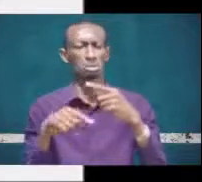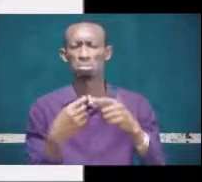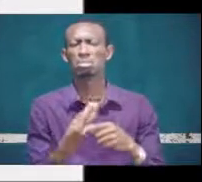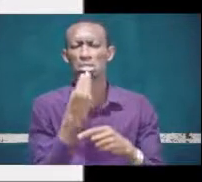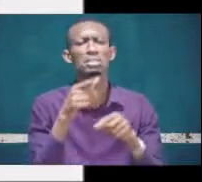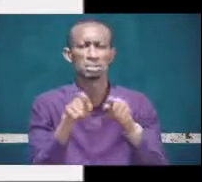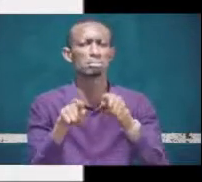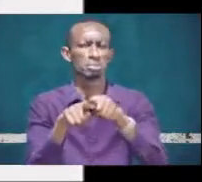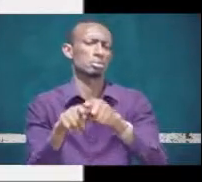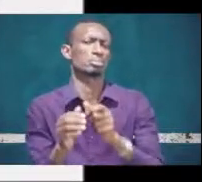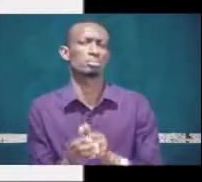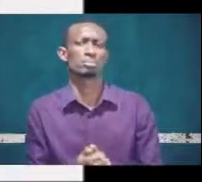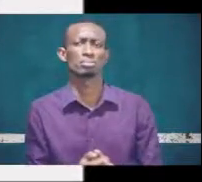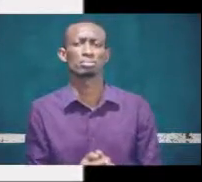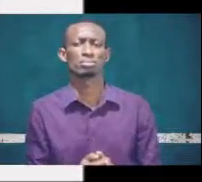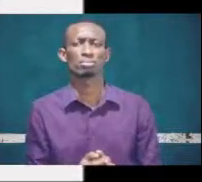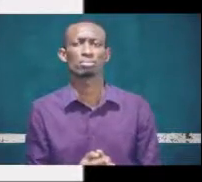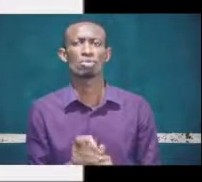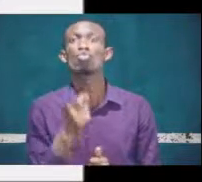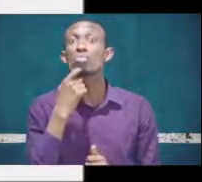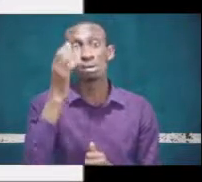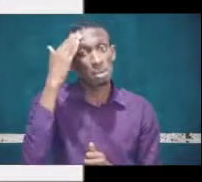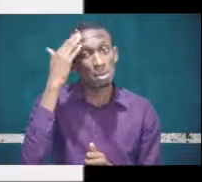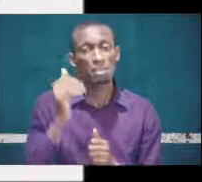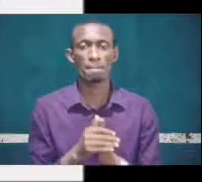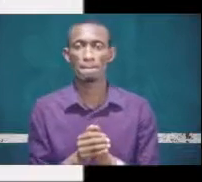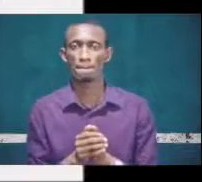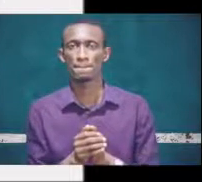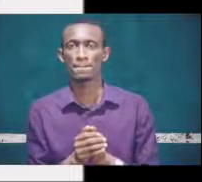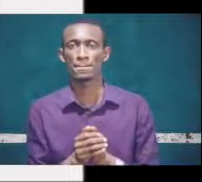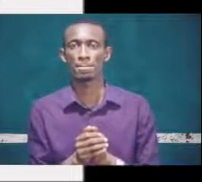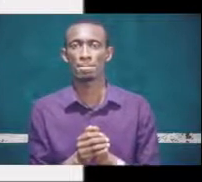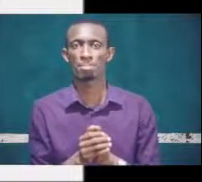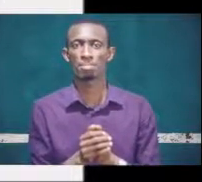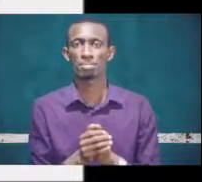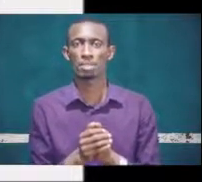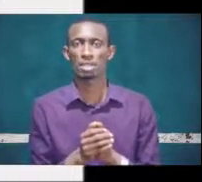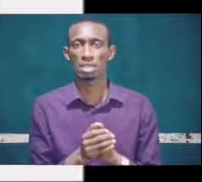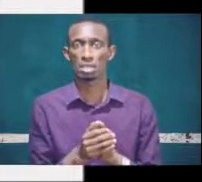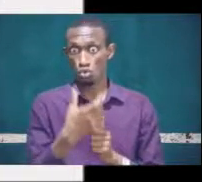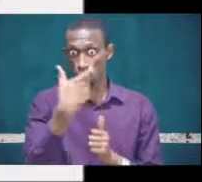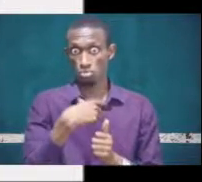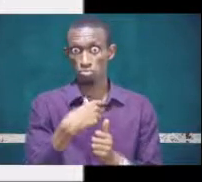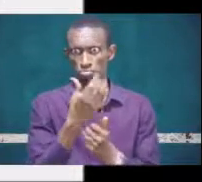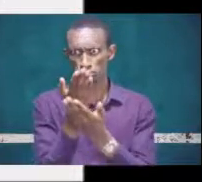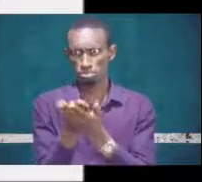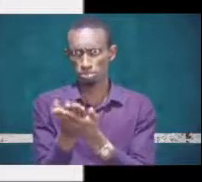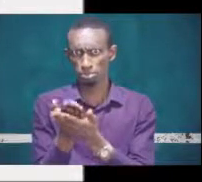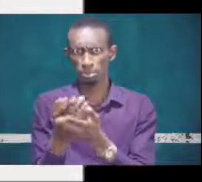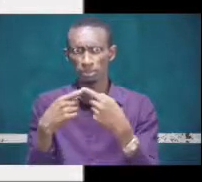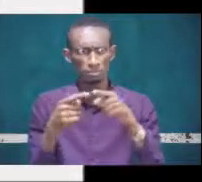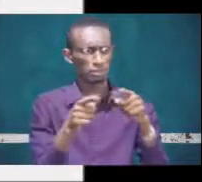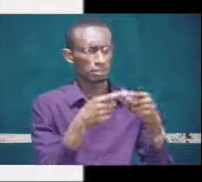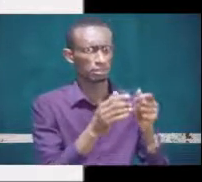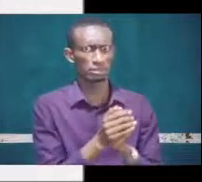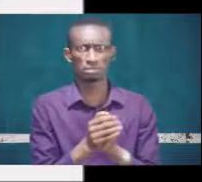good. So you have to know the demand for given goods. These also behave abnormally. The demand curve for these goods,